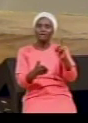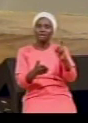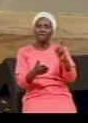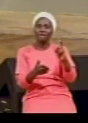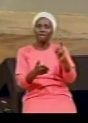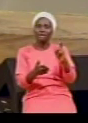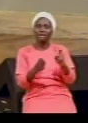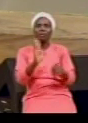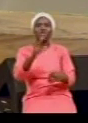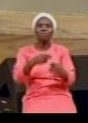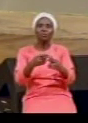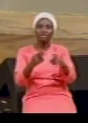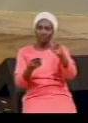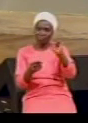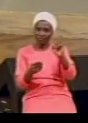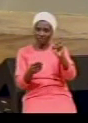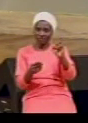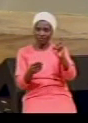What's your name?